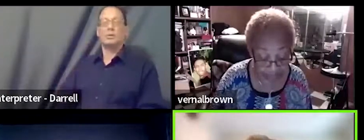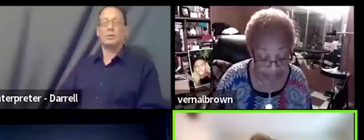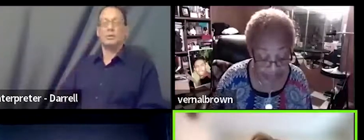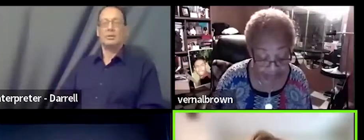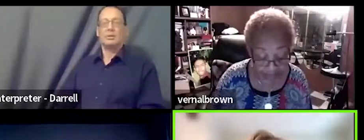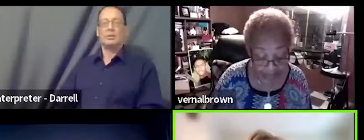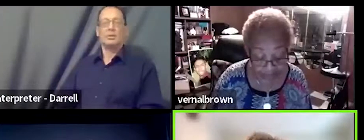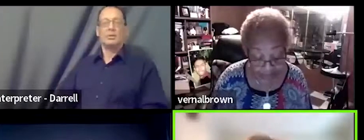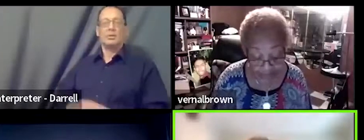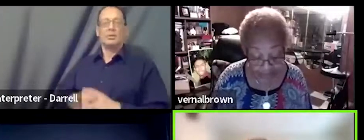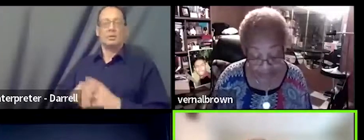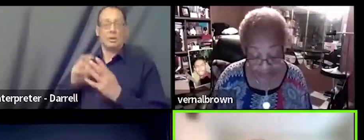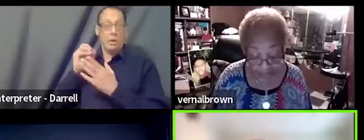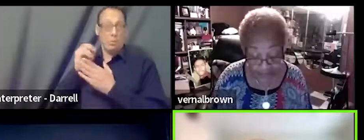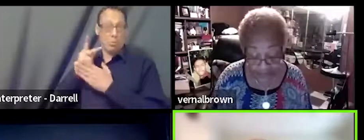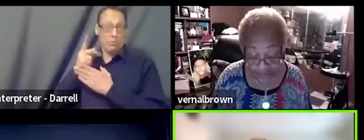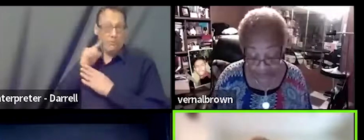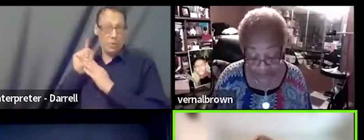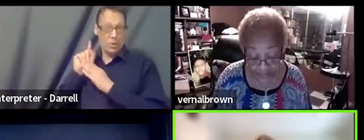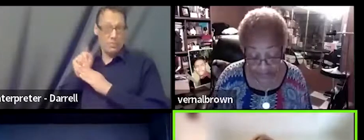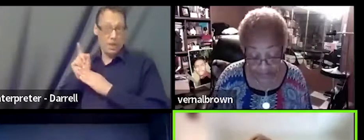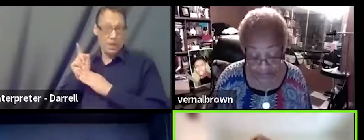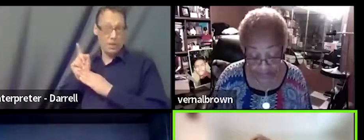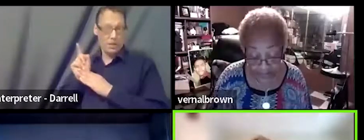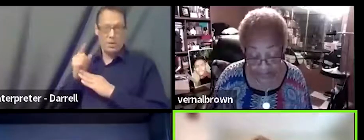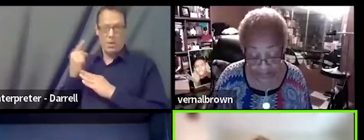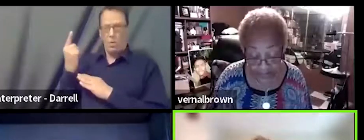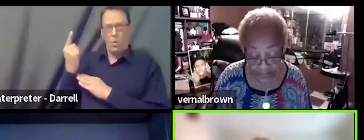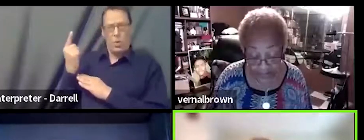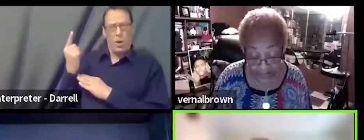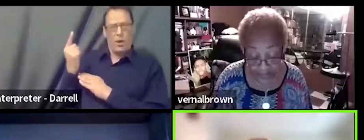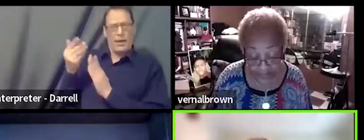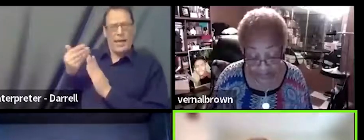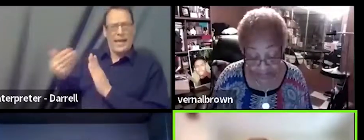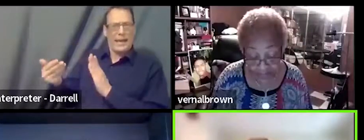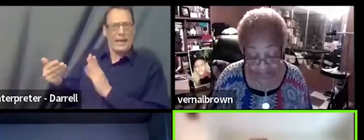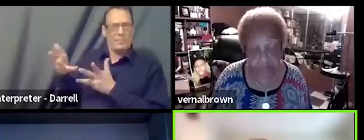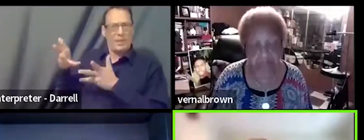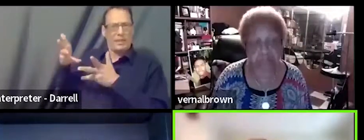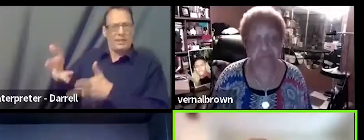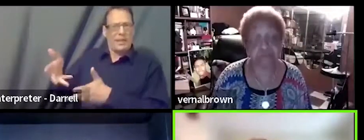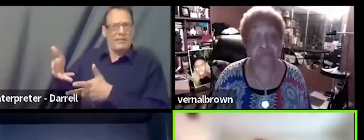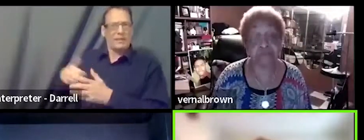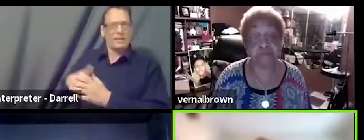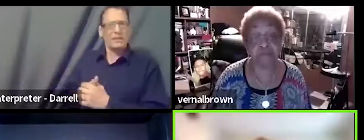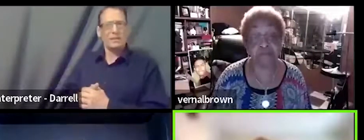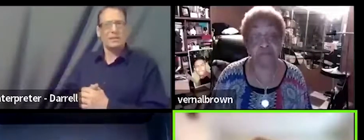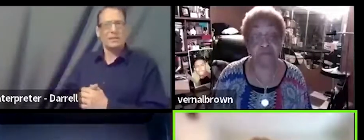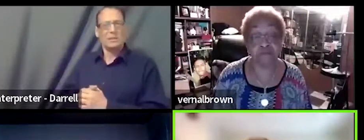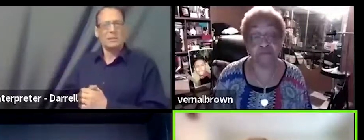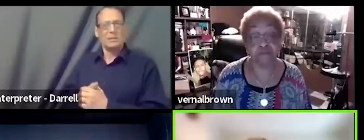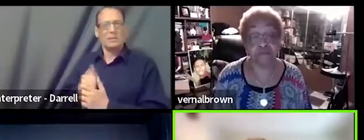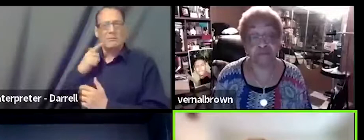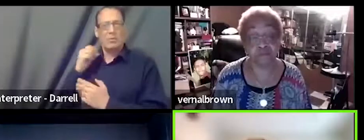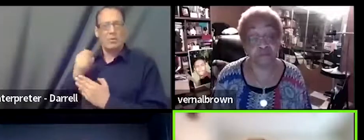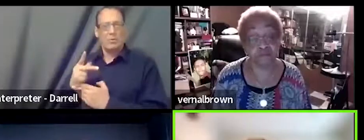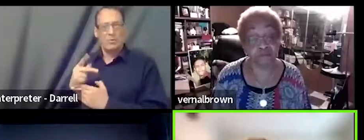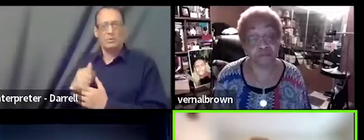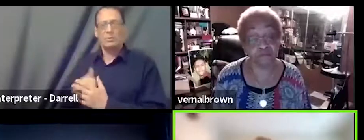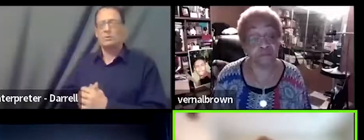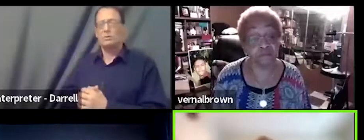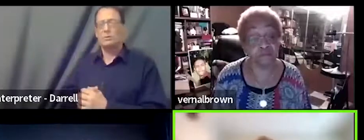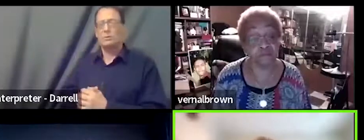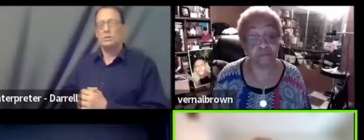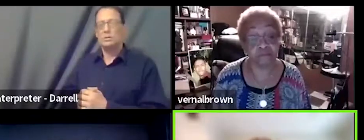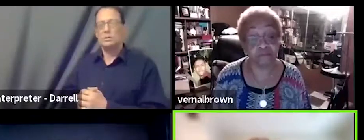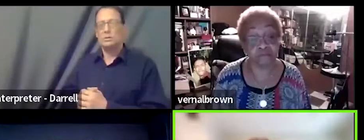Other than the approval of the minutes, there's only one item for the executive session agenda for approval. As I